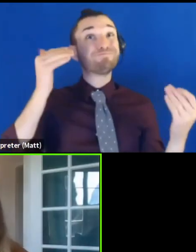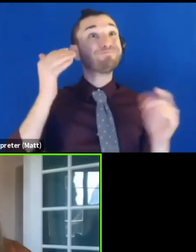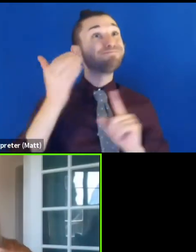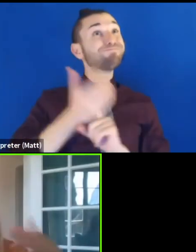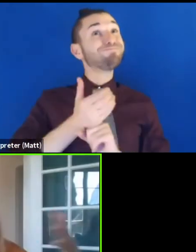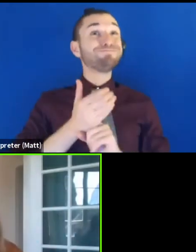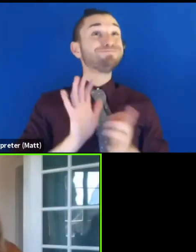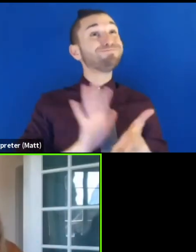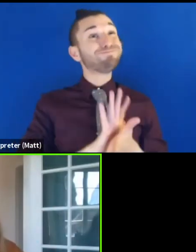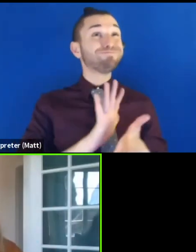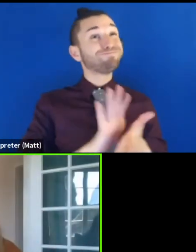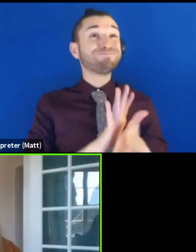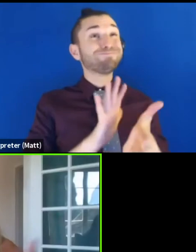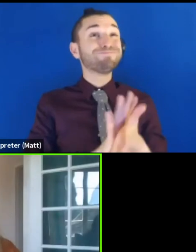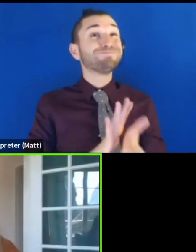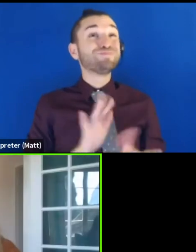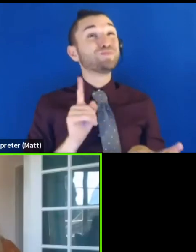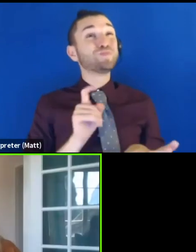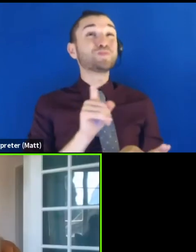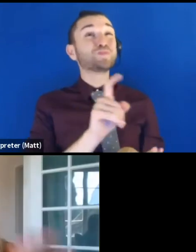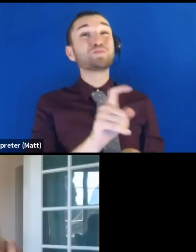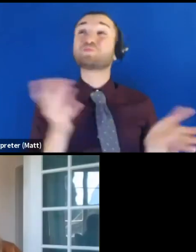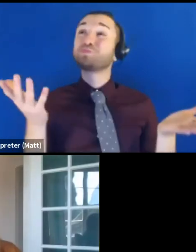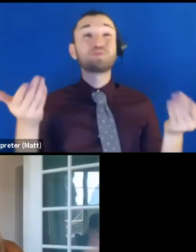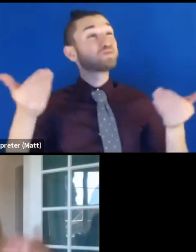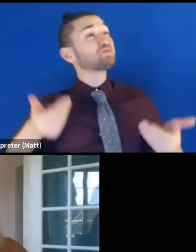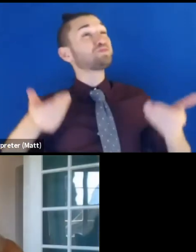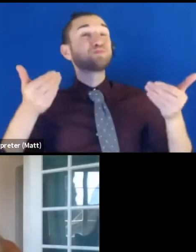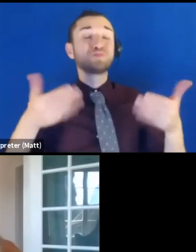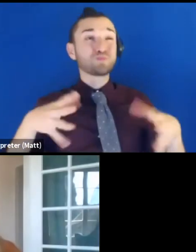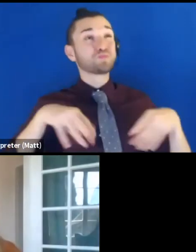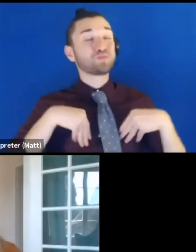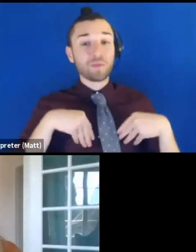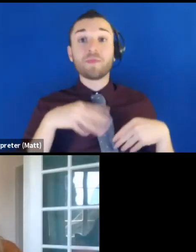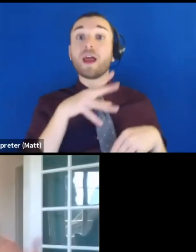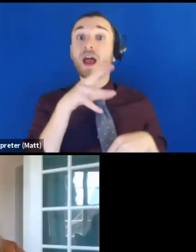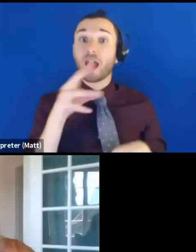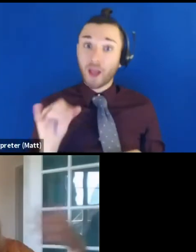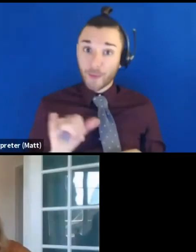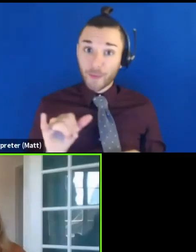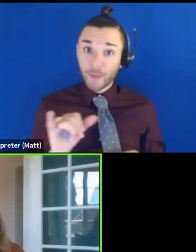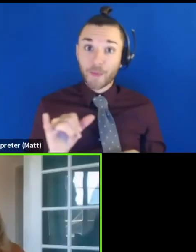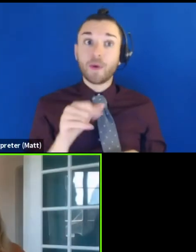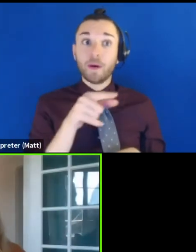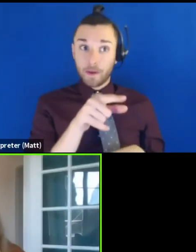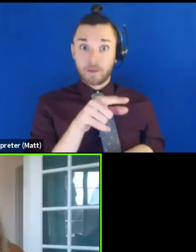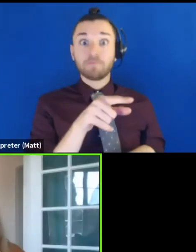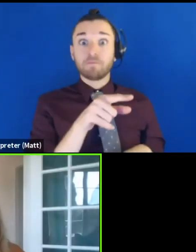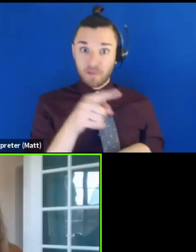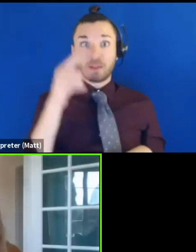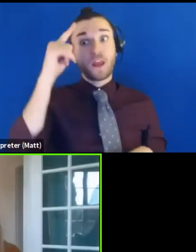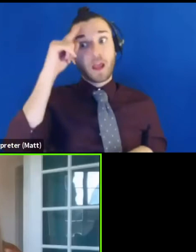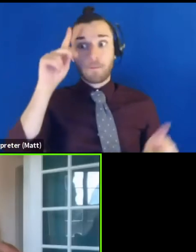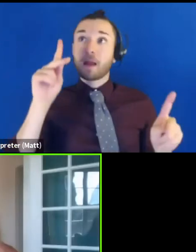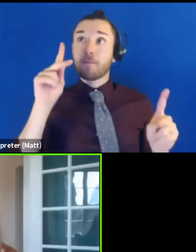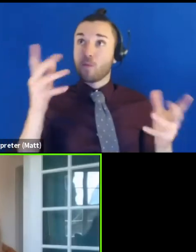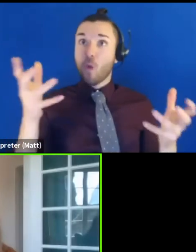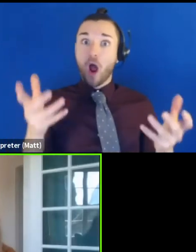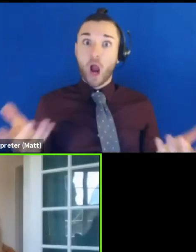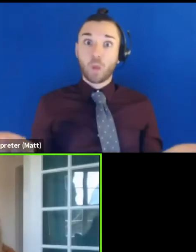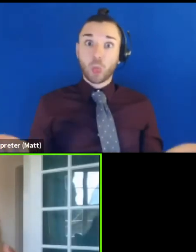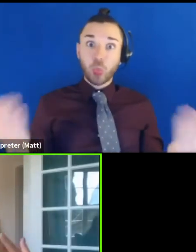glee, and without apologizing, and they see themselves as sexually attractive and alluring. So it's